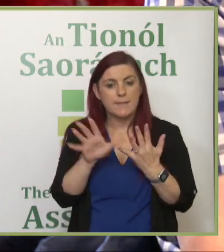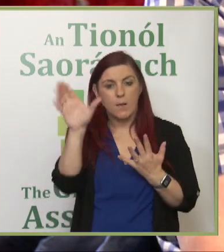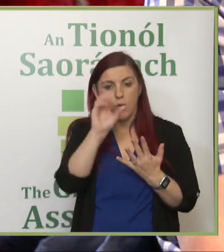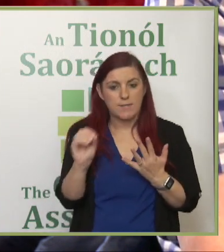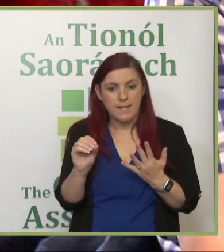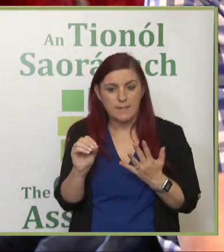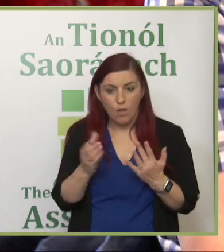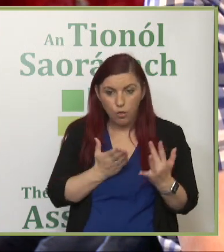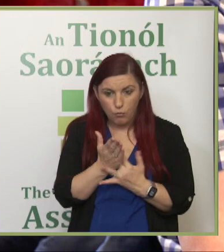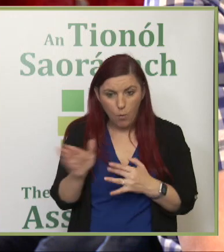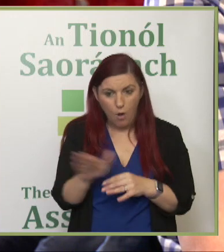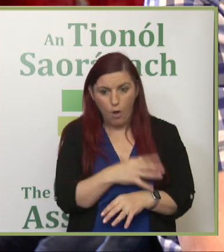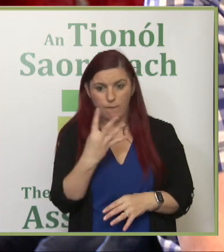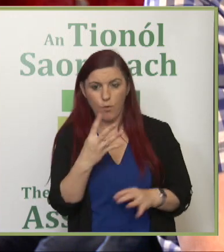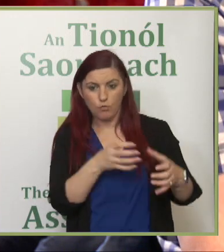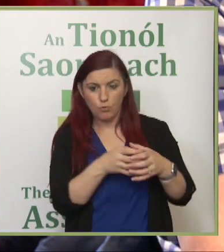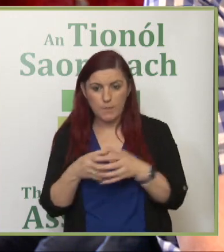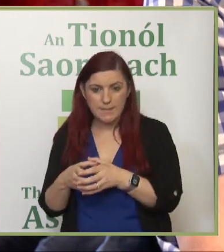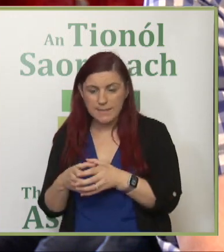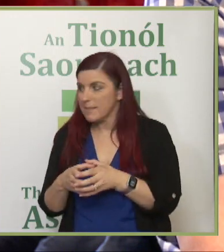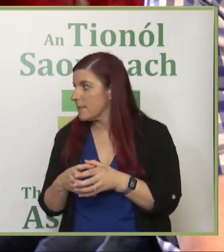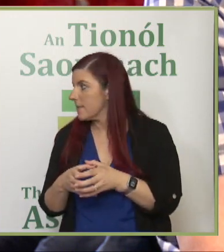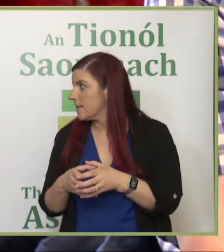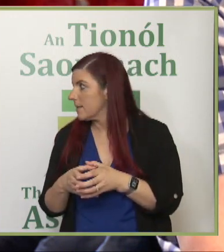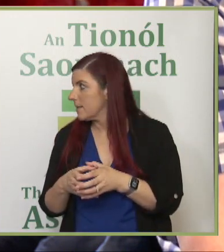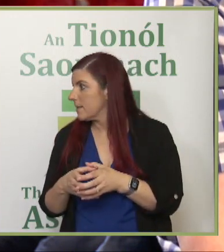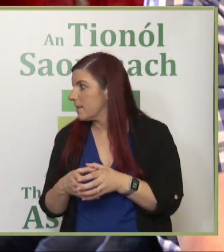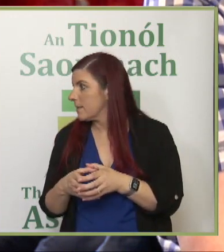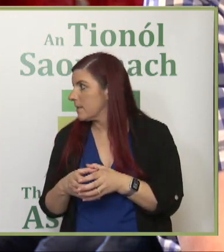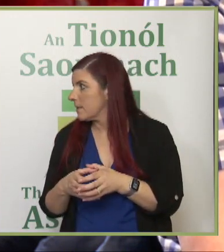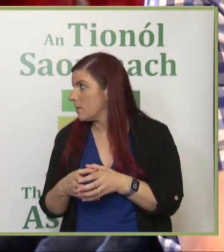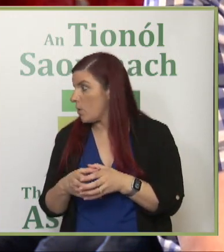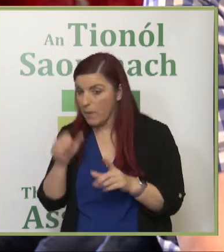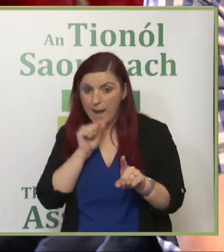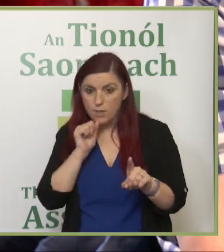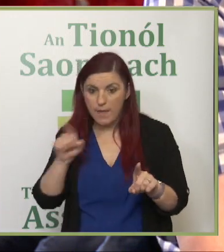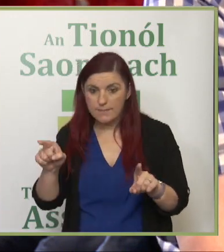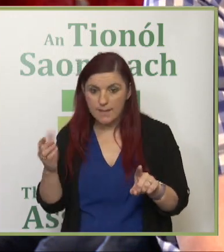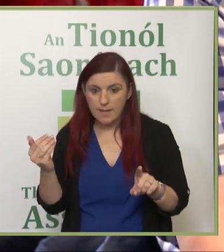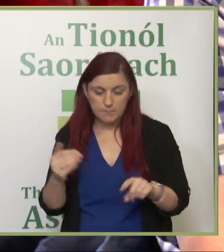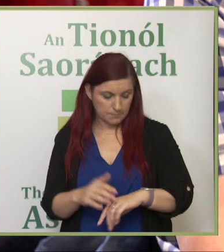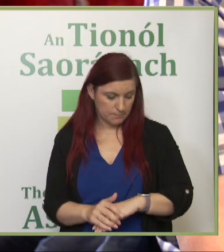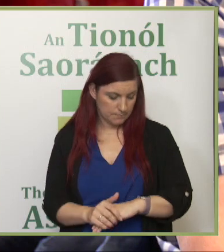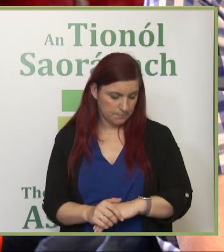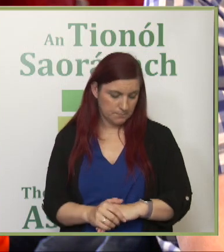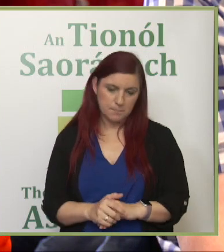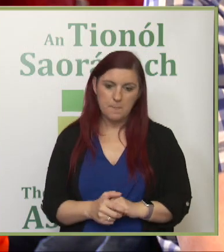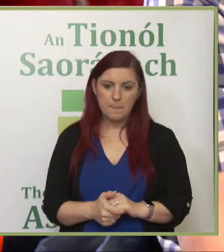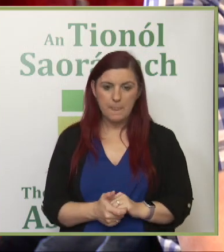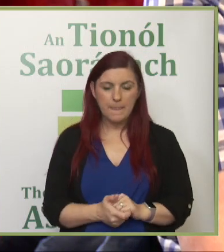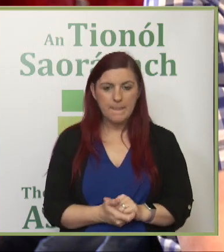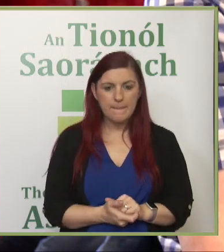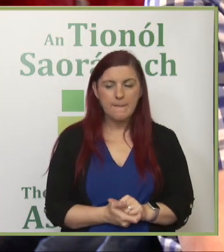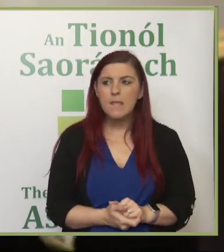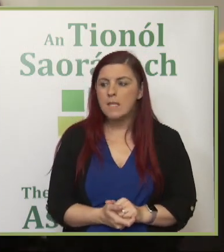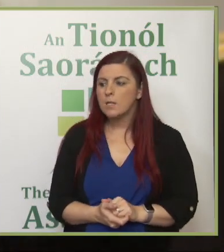4 groups. Thank you. Sorry. Do you want a quick response? I just want to move on. Yeah. Go ahead. Thank Johanna. you. Well, I